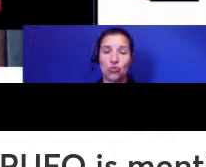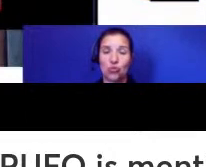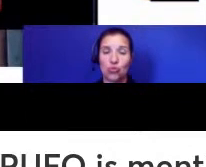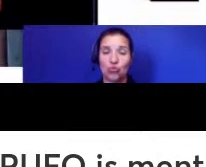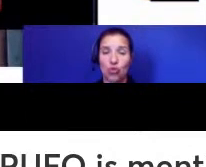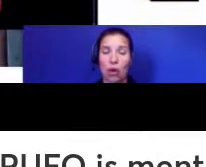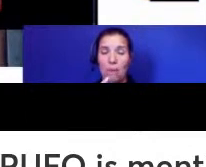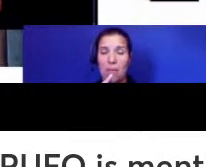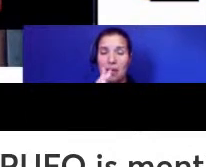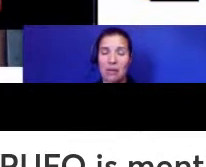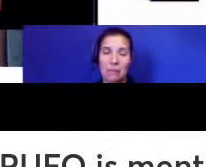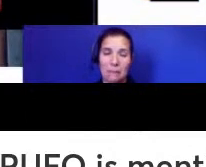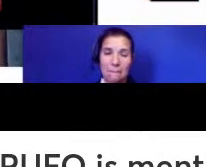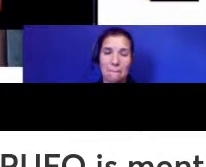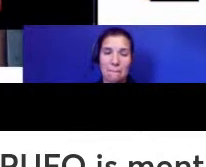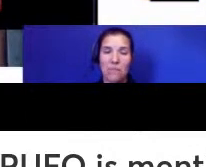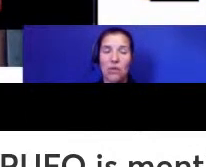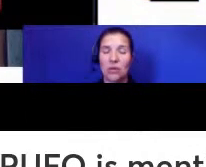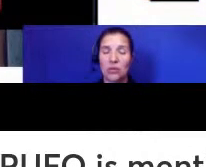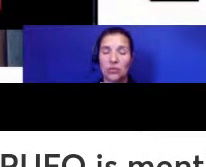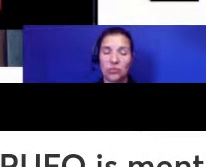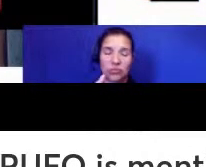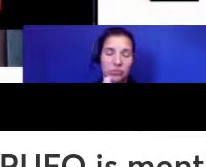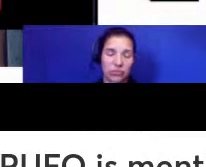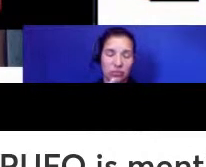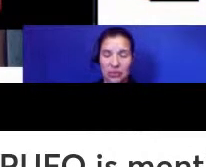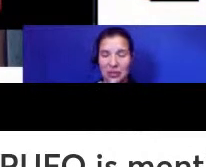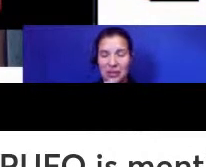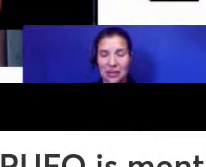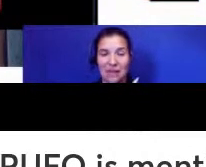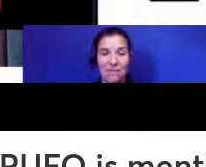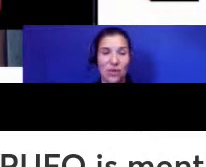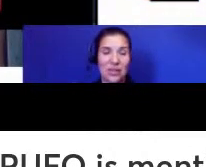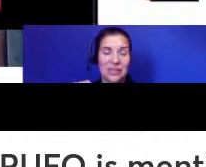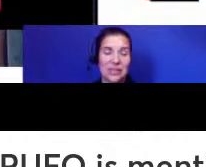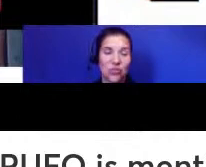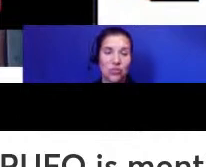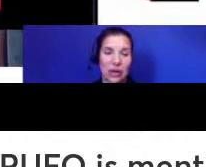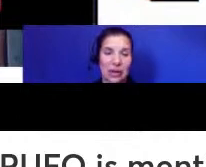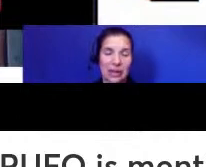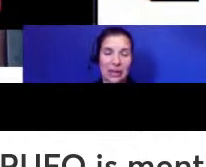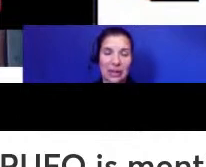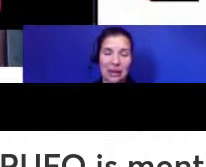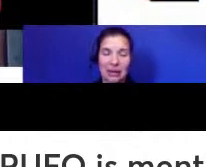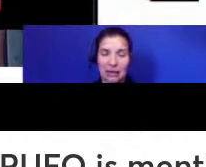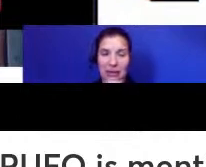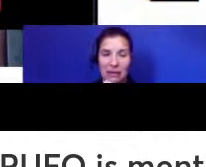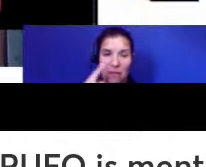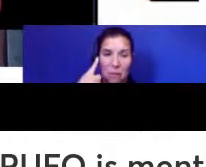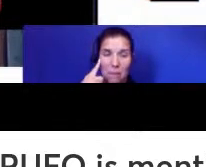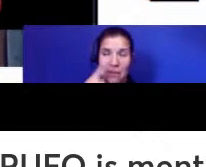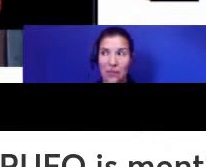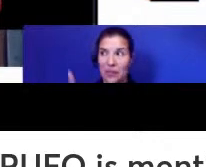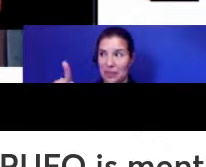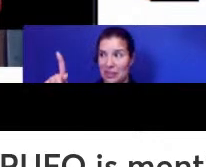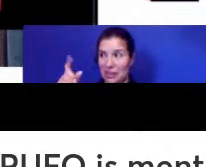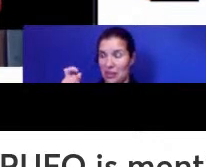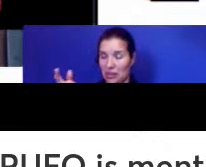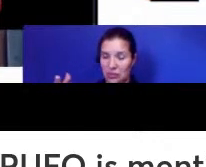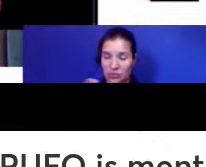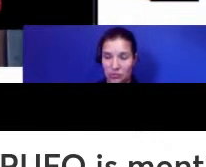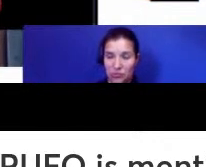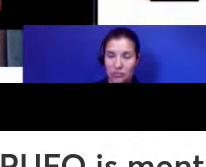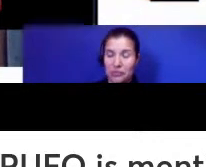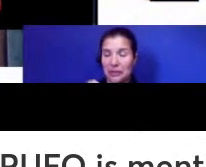diversity and inclusion training in the federal government. The American Legislative Exchange Council,